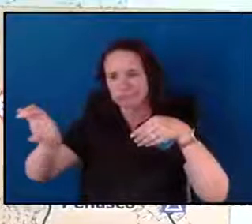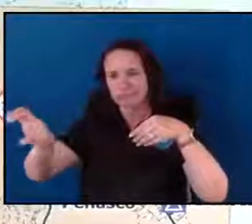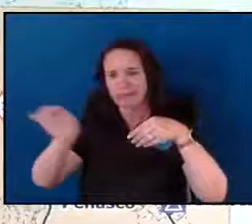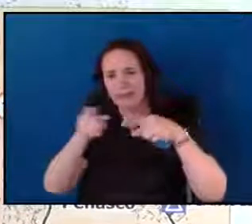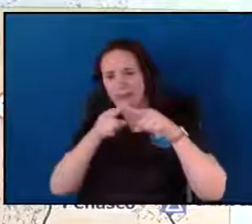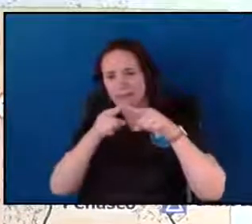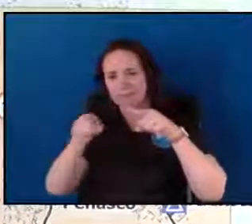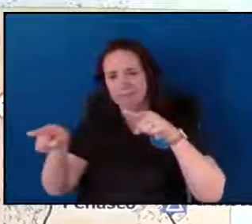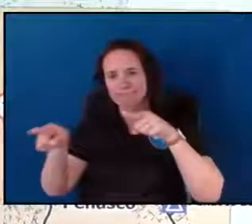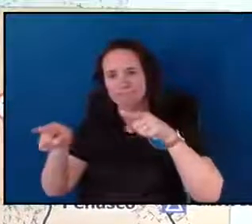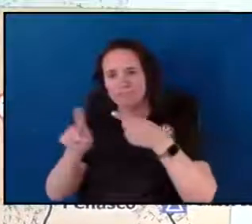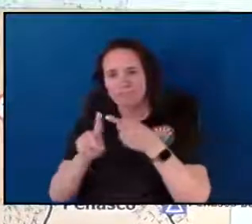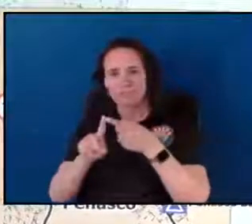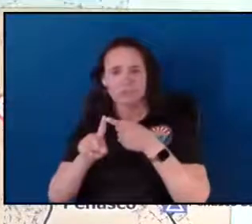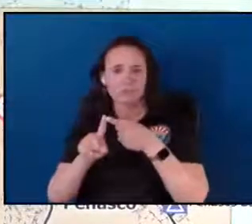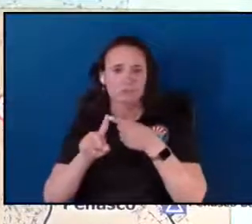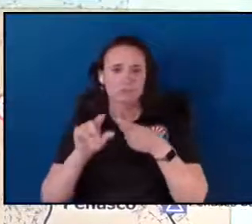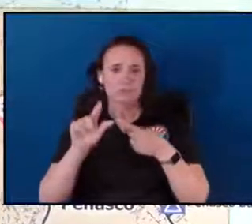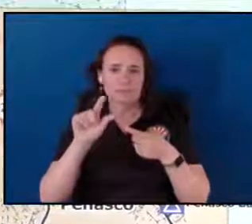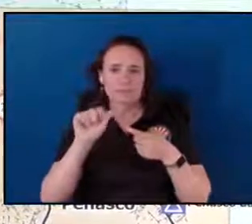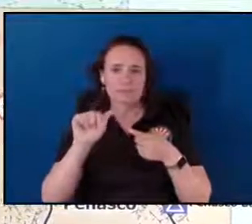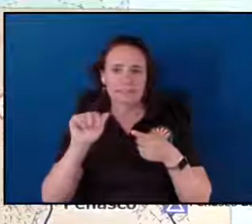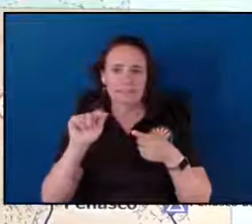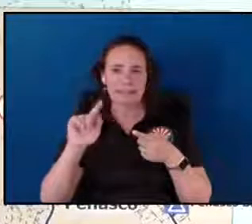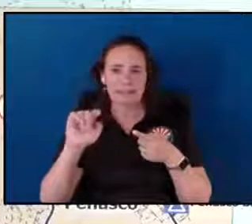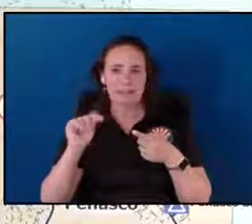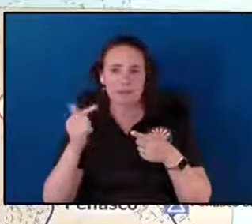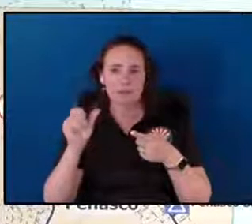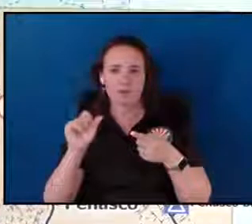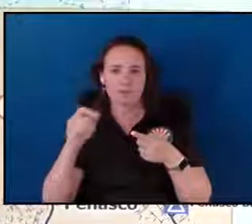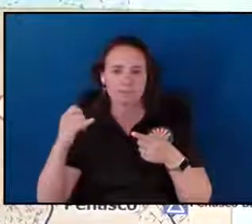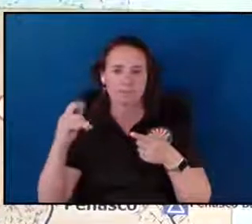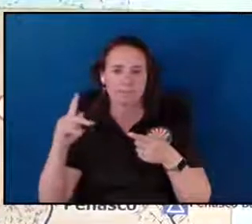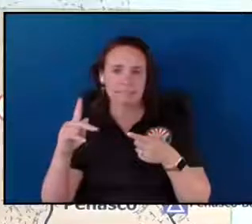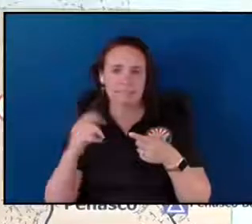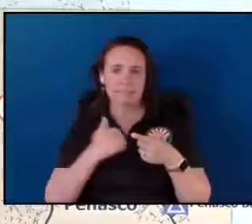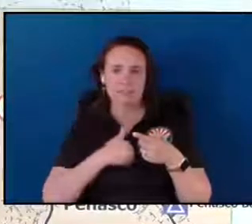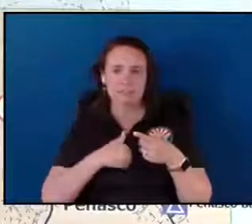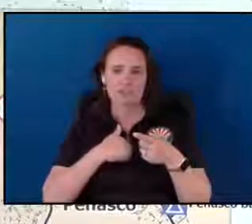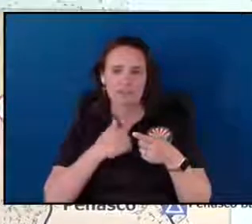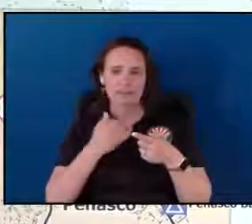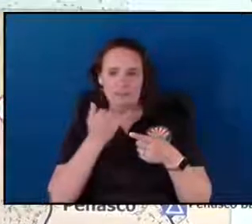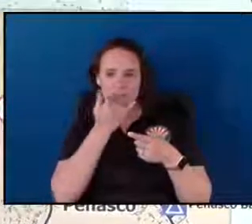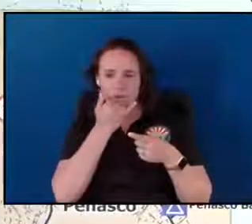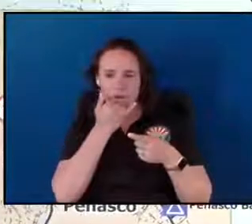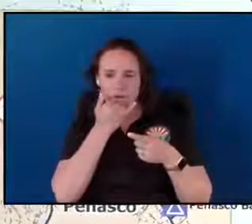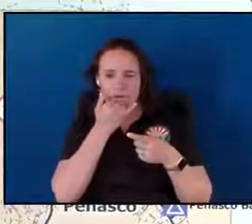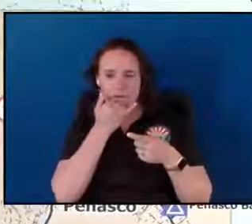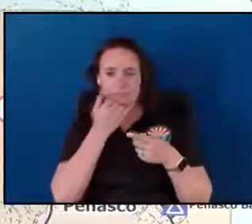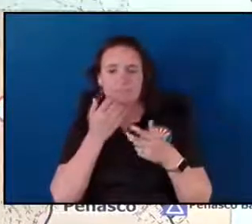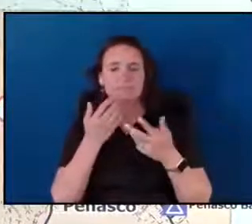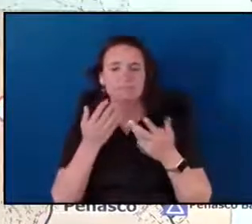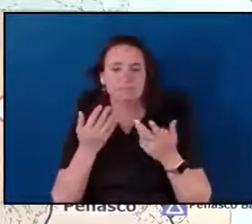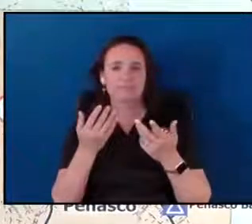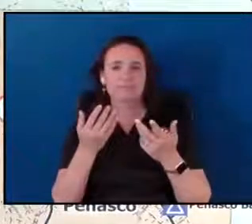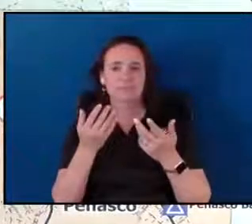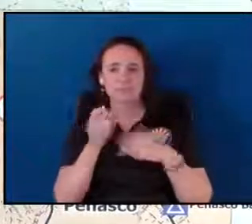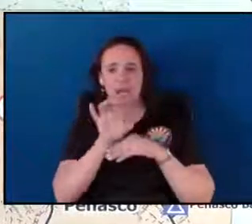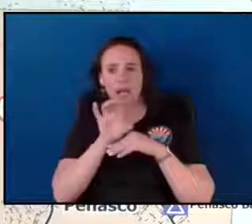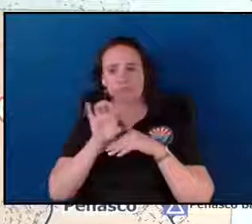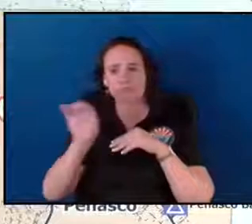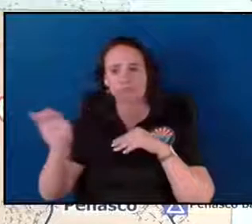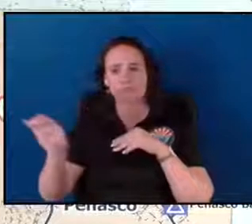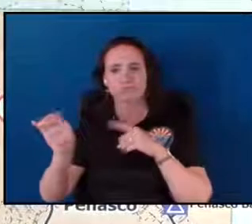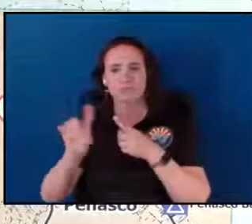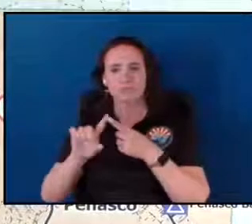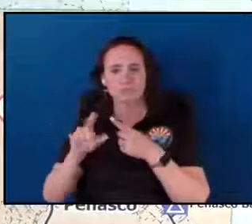what was it called, Gallegos? I think it's Gallegos Peak. Sorry if I said that wrong. It's not on this map. But they got the dozer push all the way into about here by the end of the